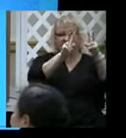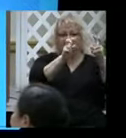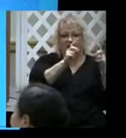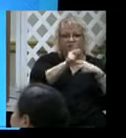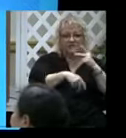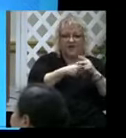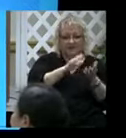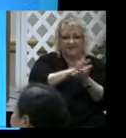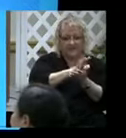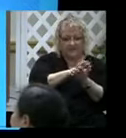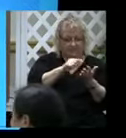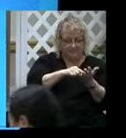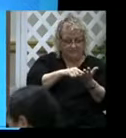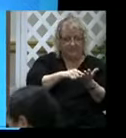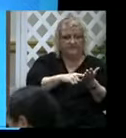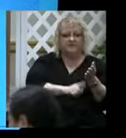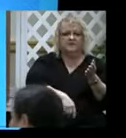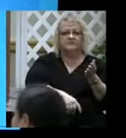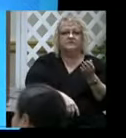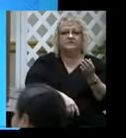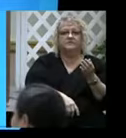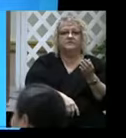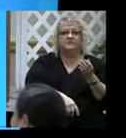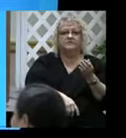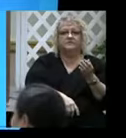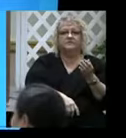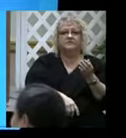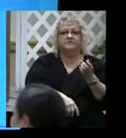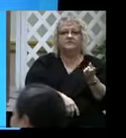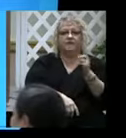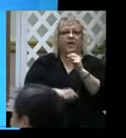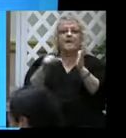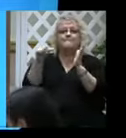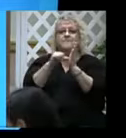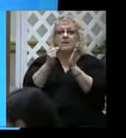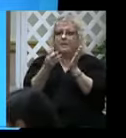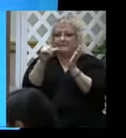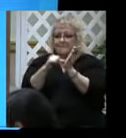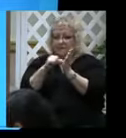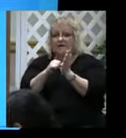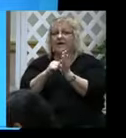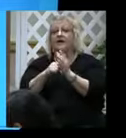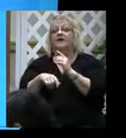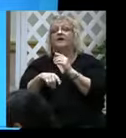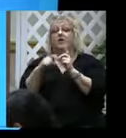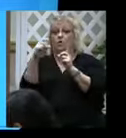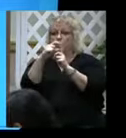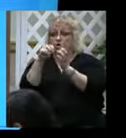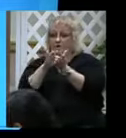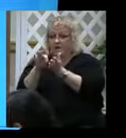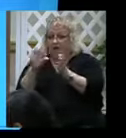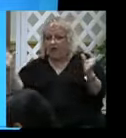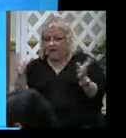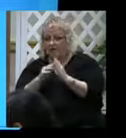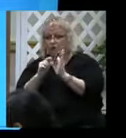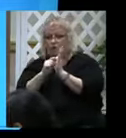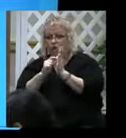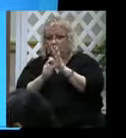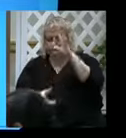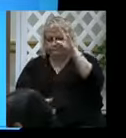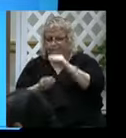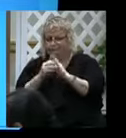so a brief description of what you found during your surveying, a page count to give you a sense of the size, word count for